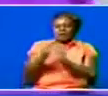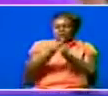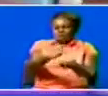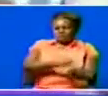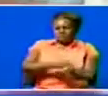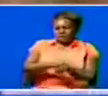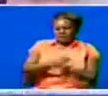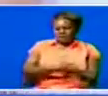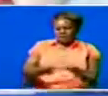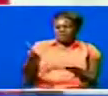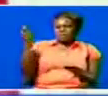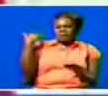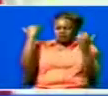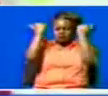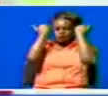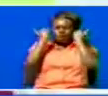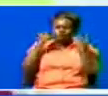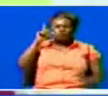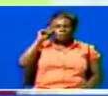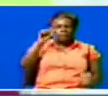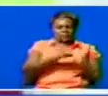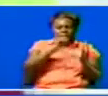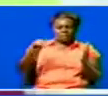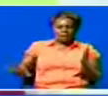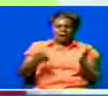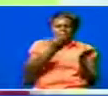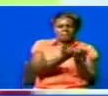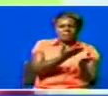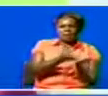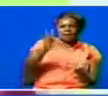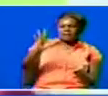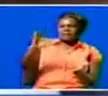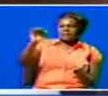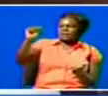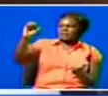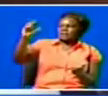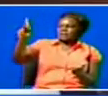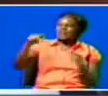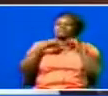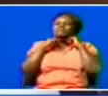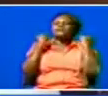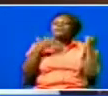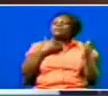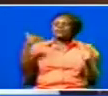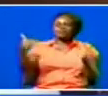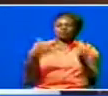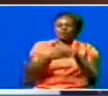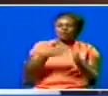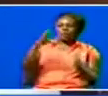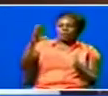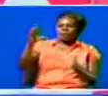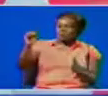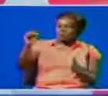Friday last week, a court in Mombasa struck out an application by three ACK pastors seeking to stop Archbishop Jackson